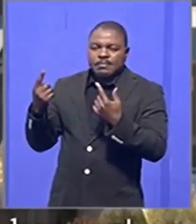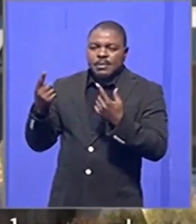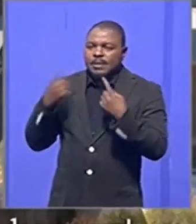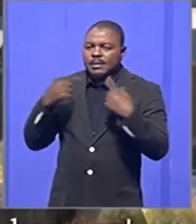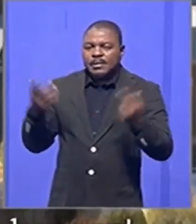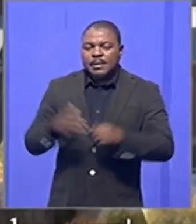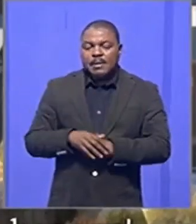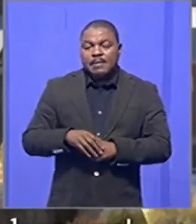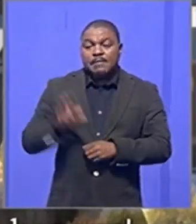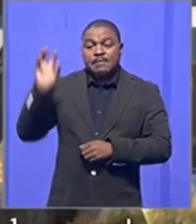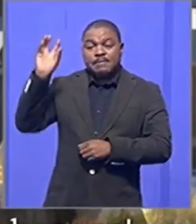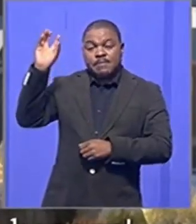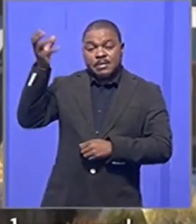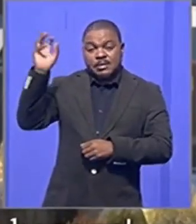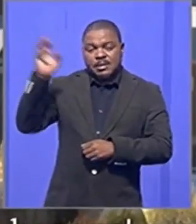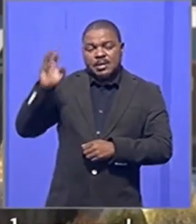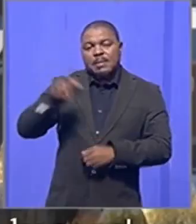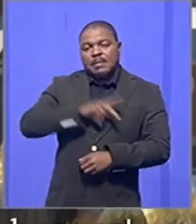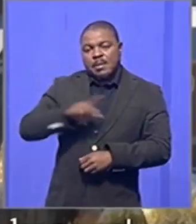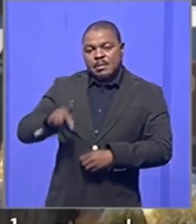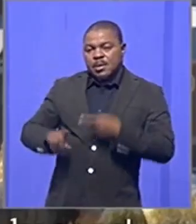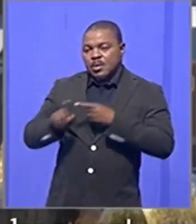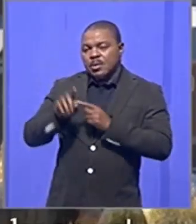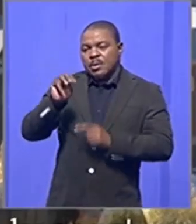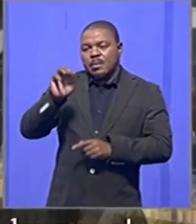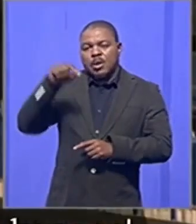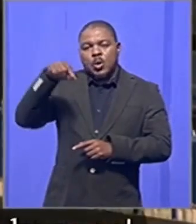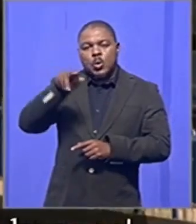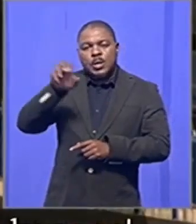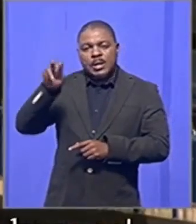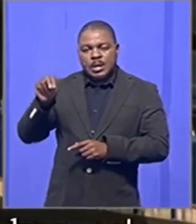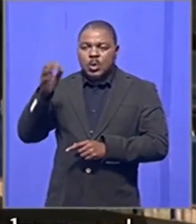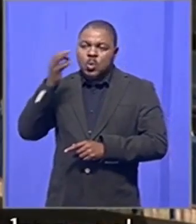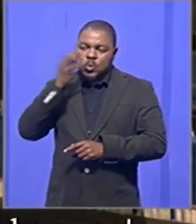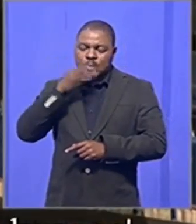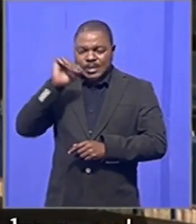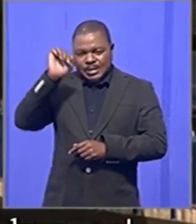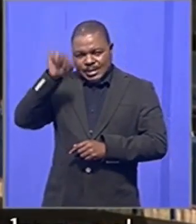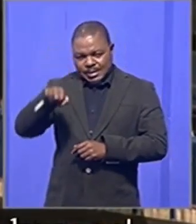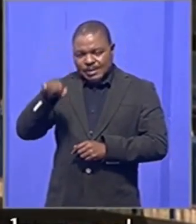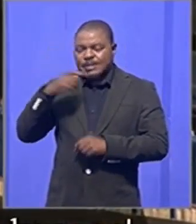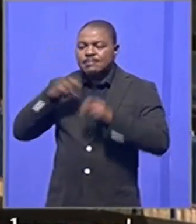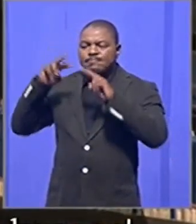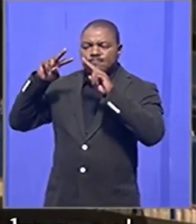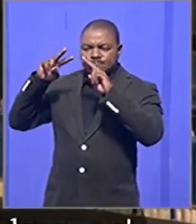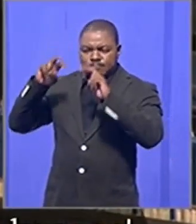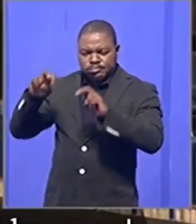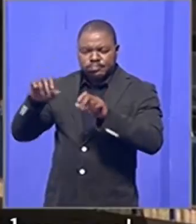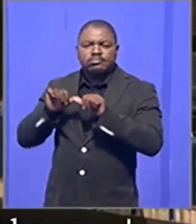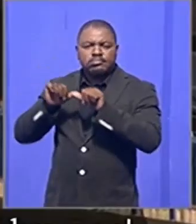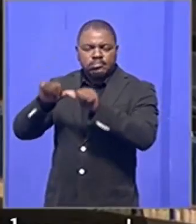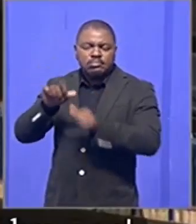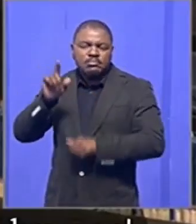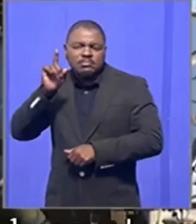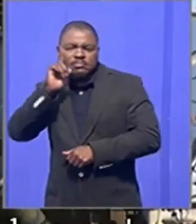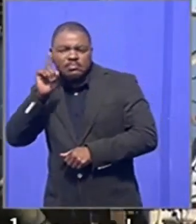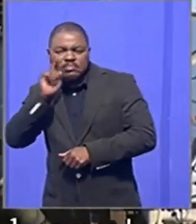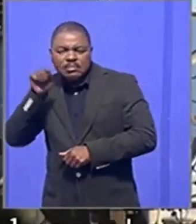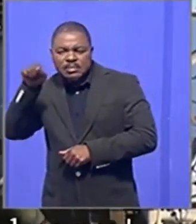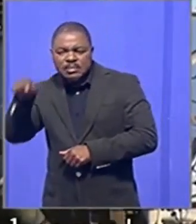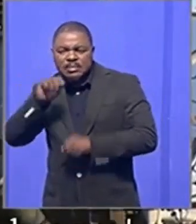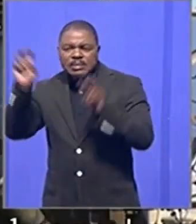ya Freistata Maqueen Letsoa Mathae o netefaditse hore diphuputso di ntse di tswela pele ho fumana e bang